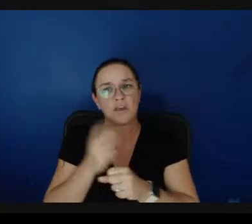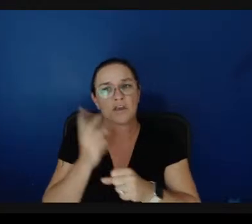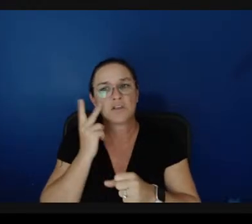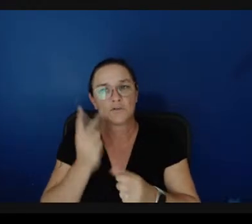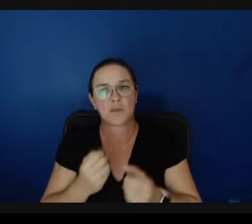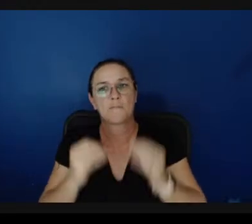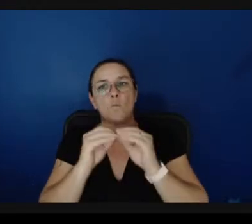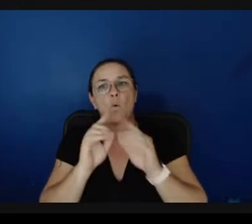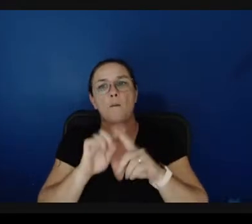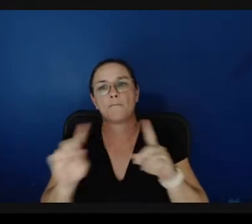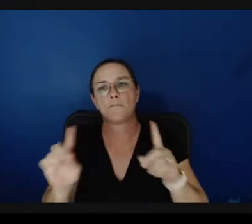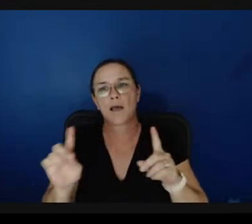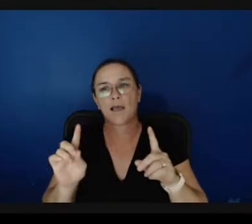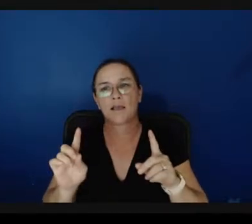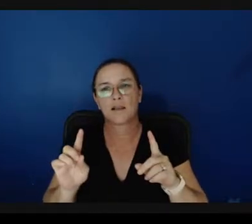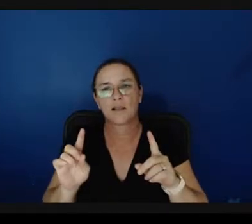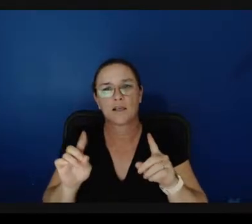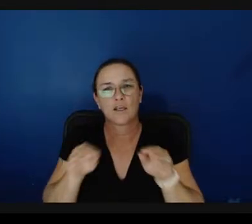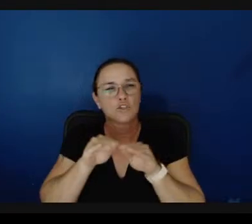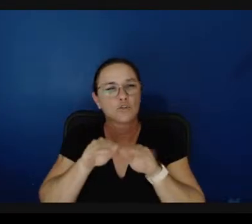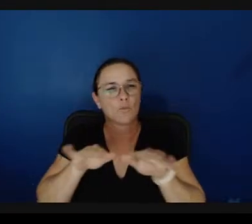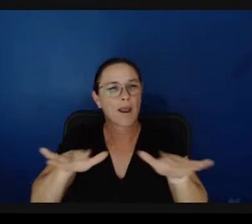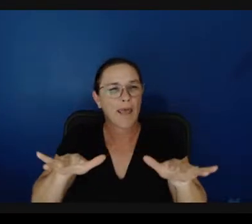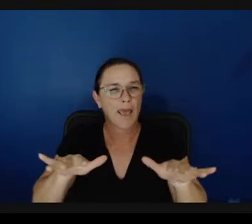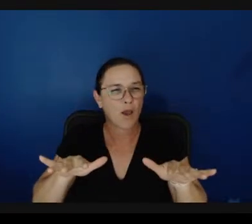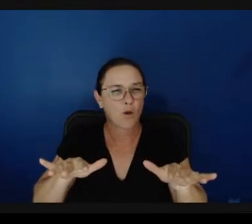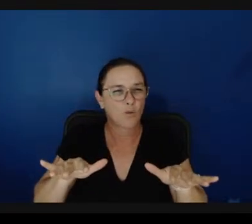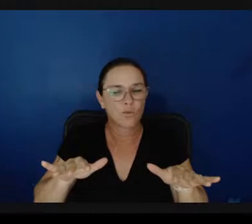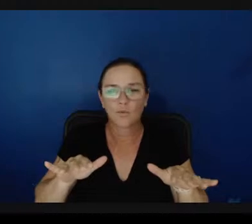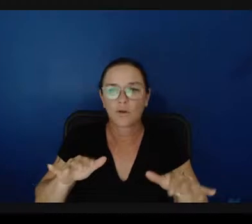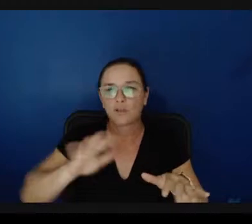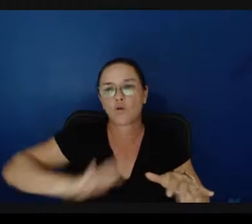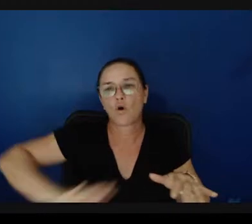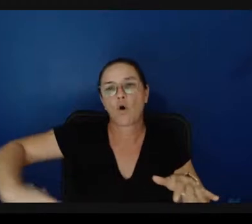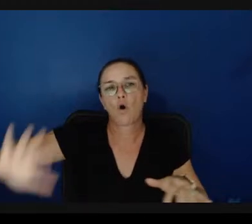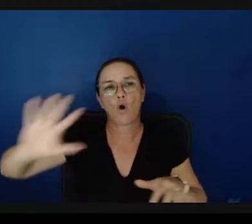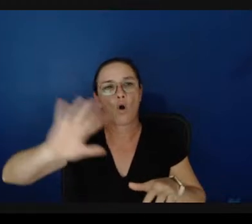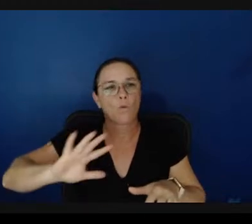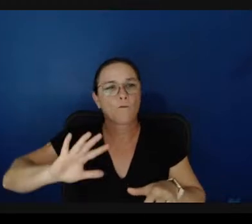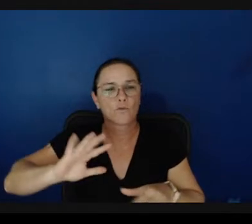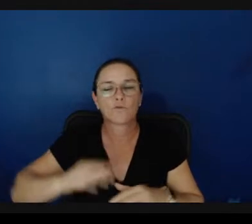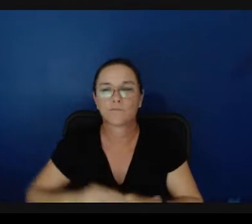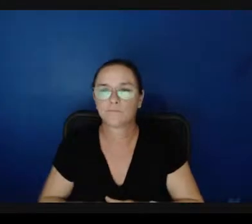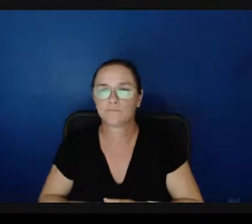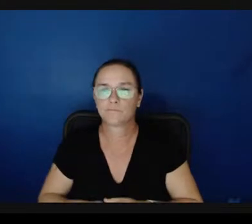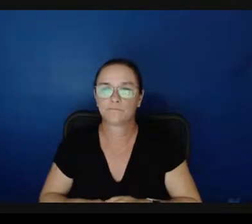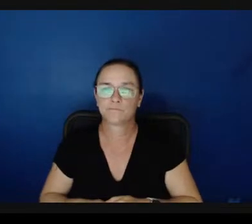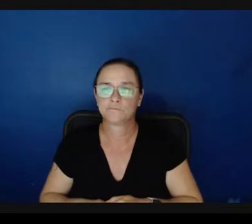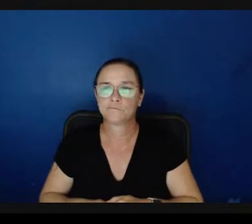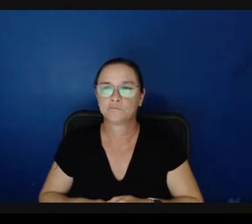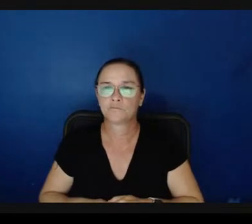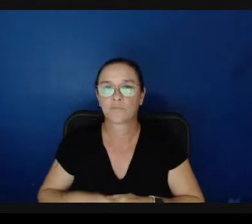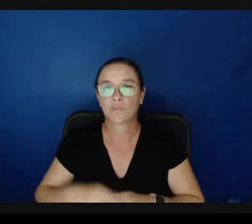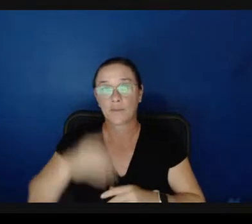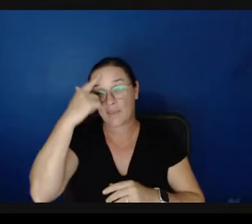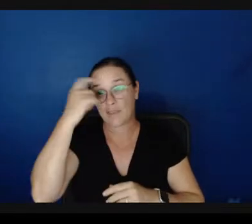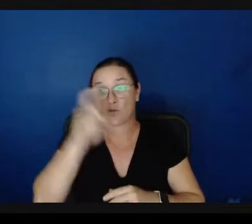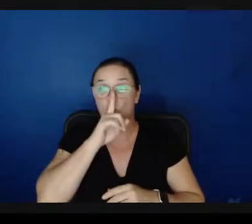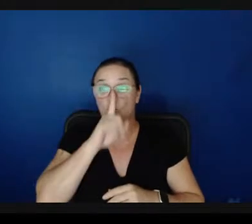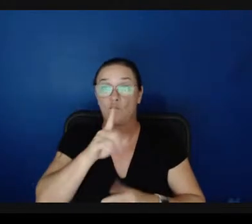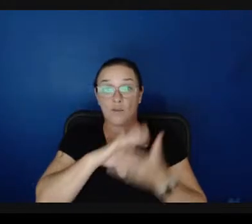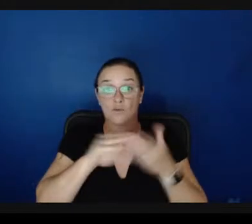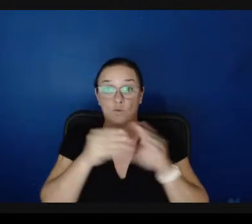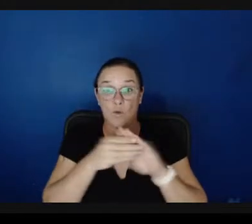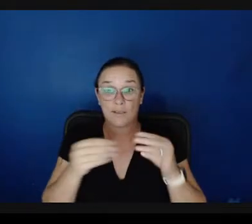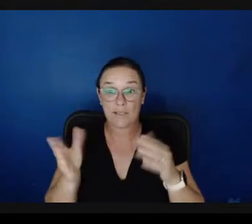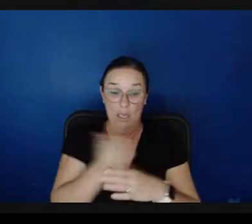but still very dispersed activity across the entire summit region of Mauna Loa there. Because the real story is that in comparison to